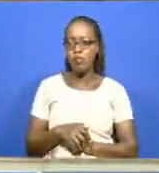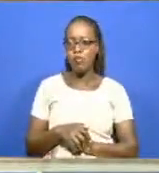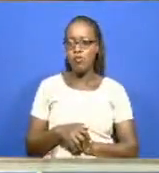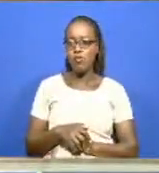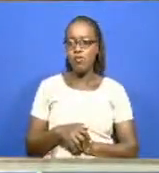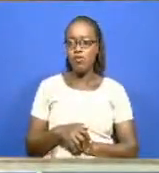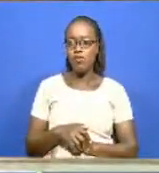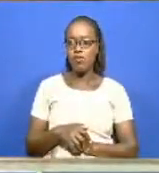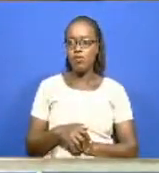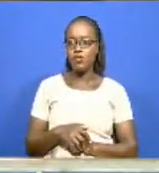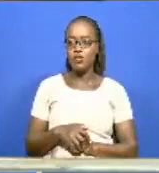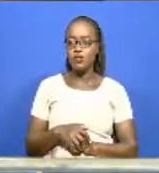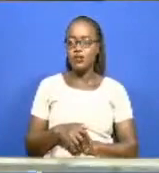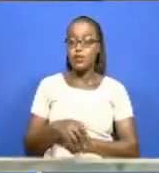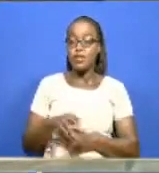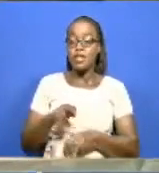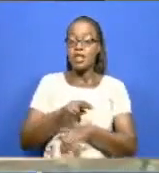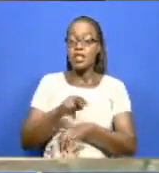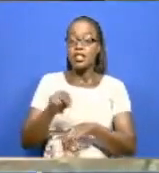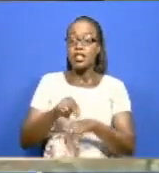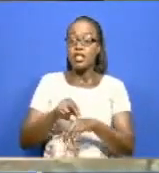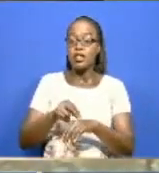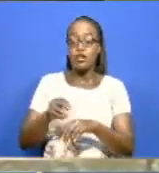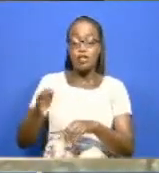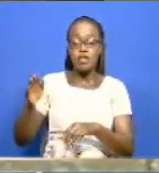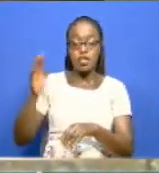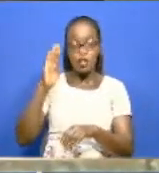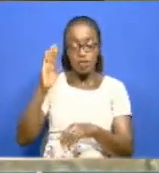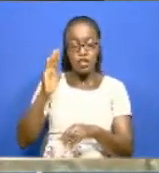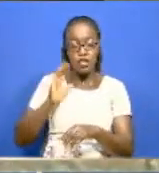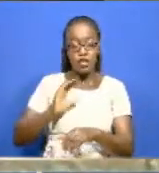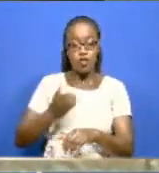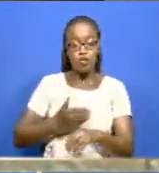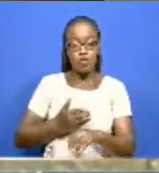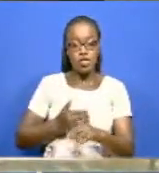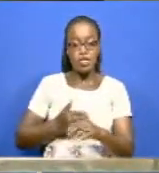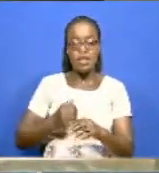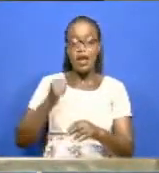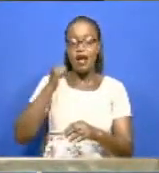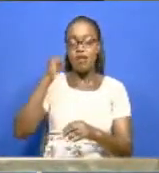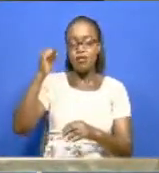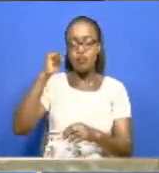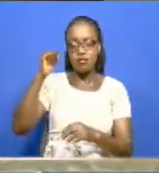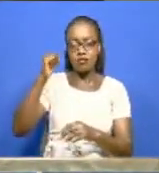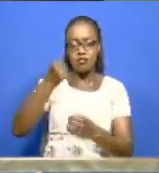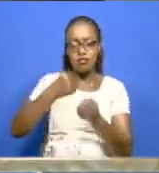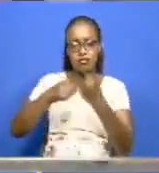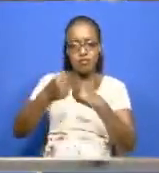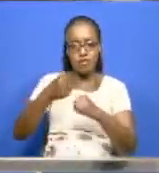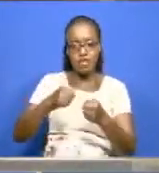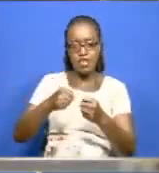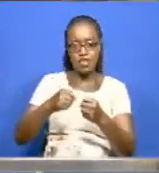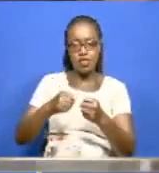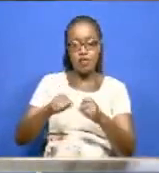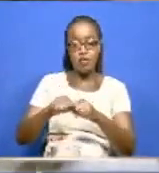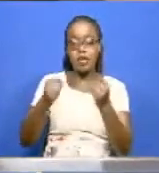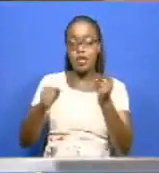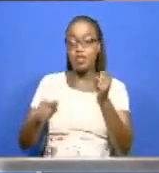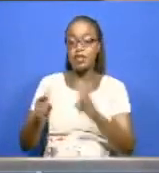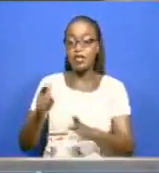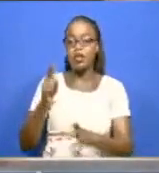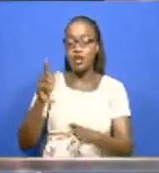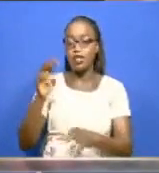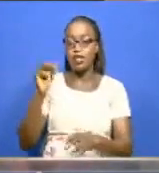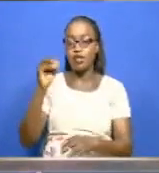A day after the National Security Advisory Committee read the riot act for politicians allegedly contravening the law and